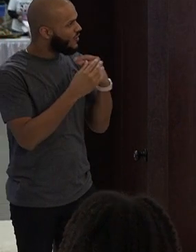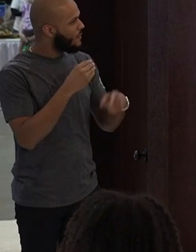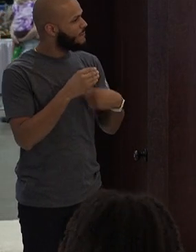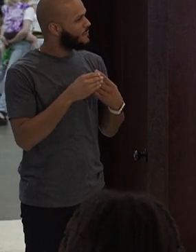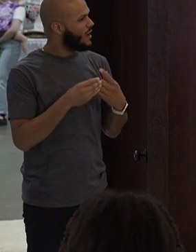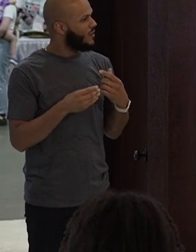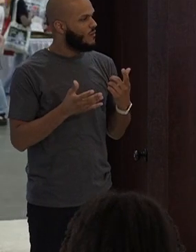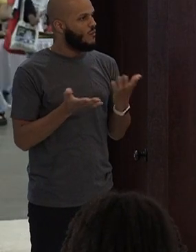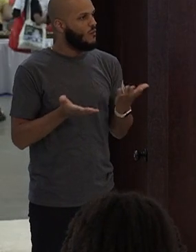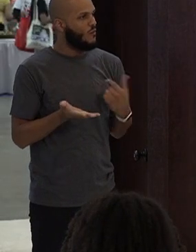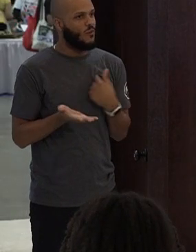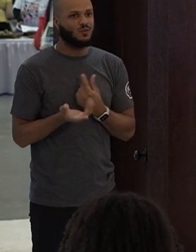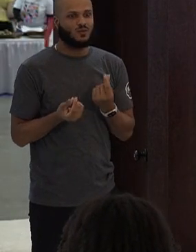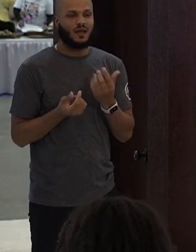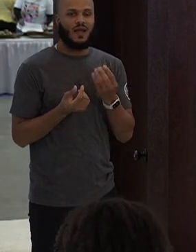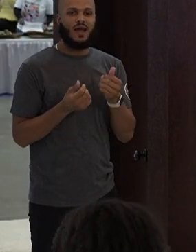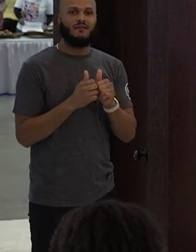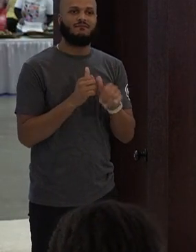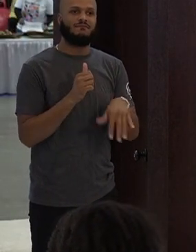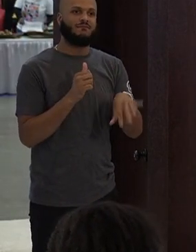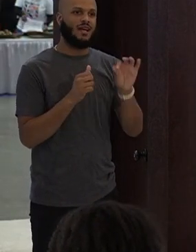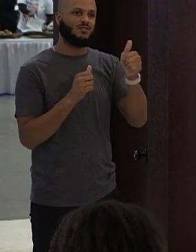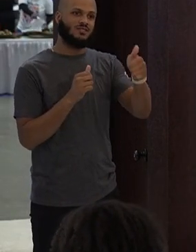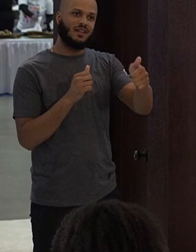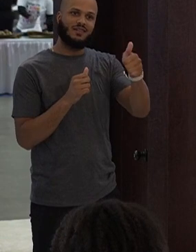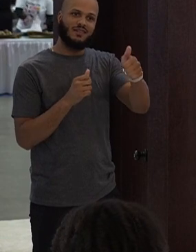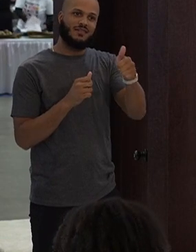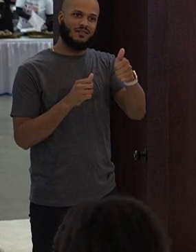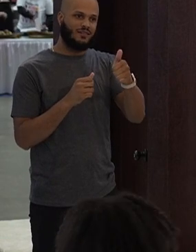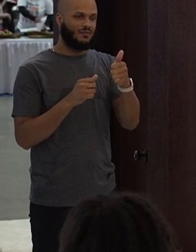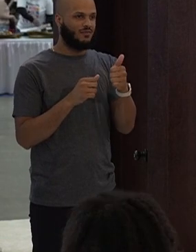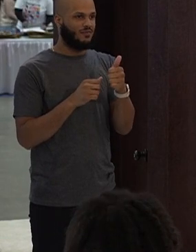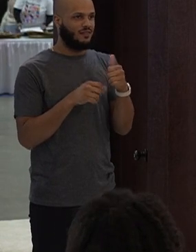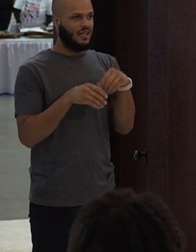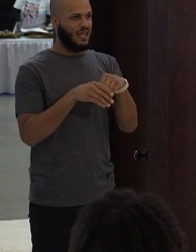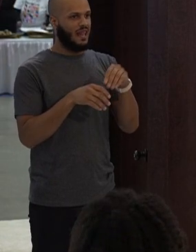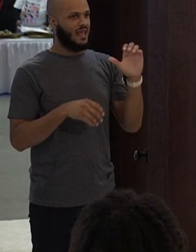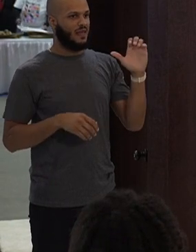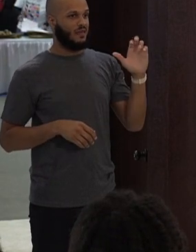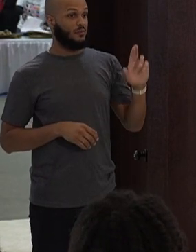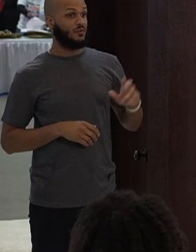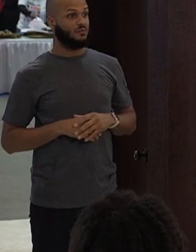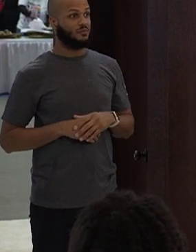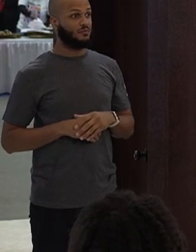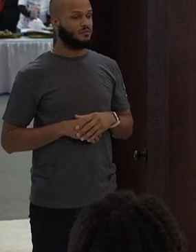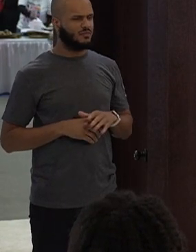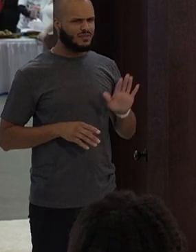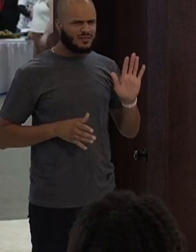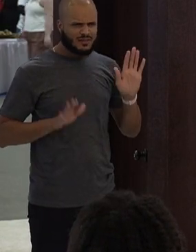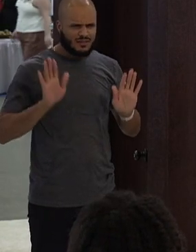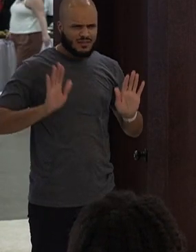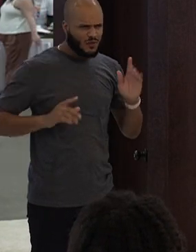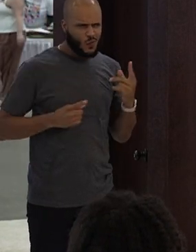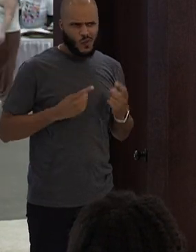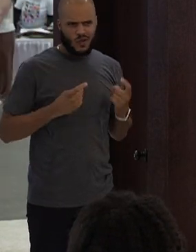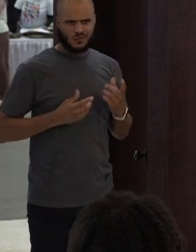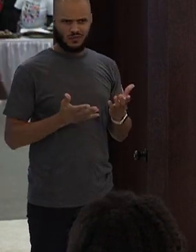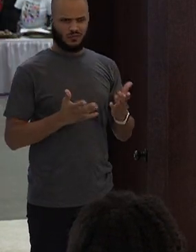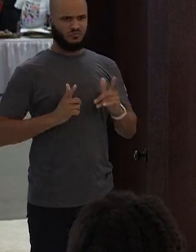do and how you can find yourself in copyright. So there were some questions. I'm happy to take some questions. Maybe